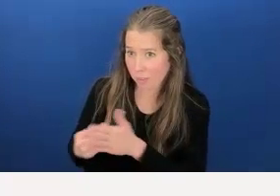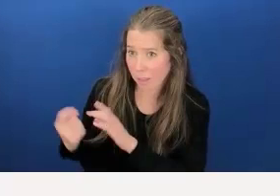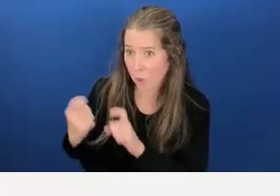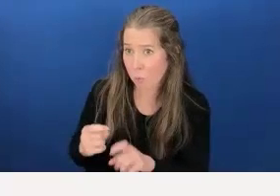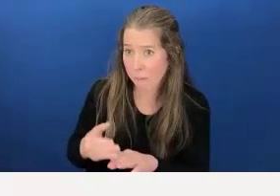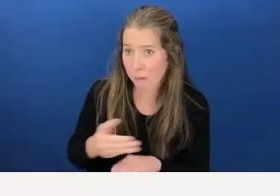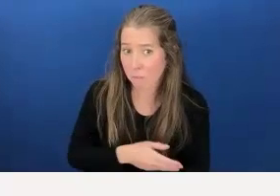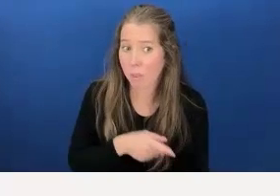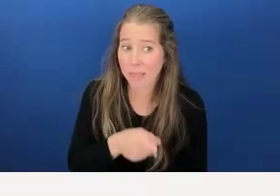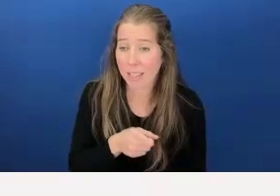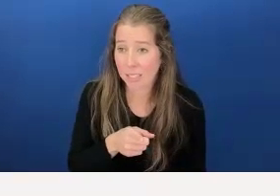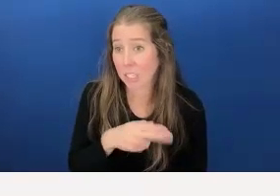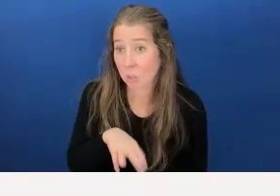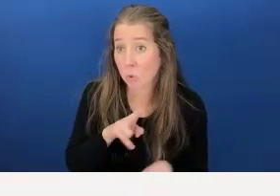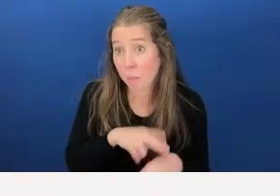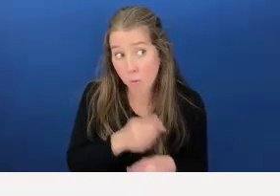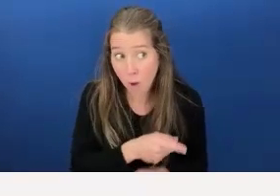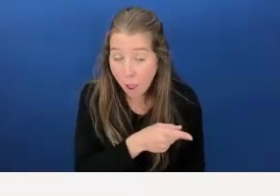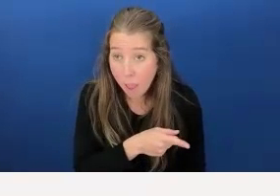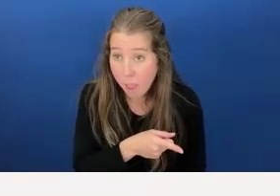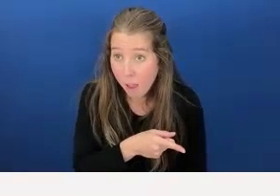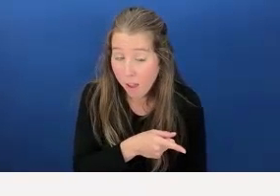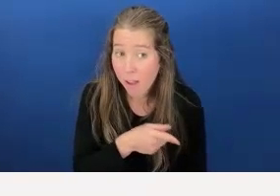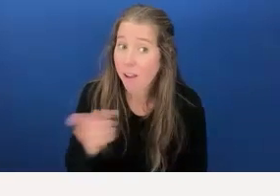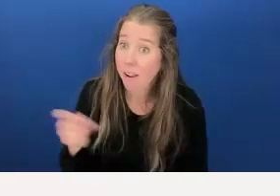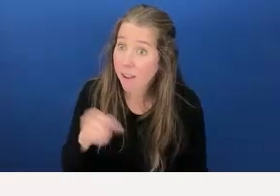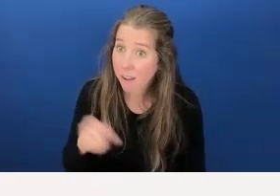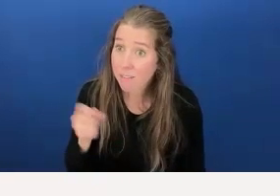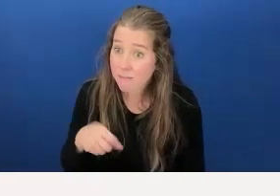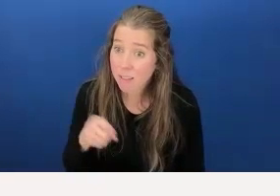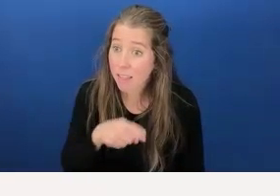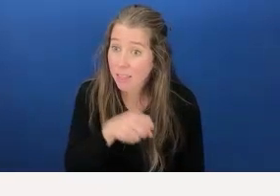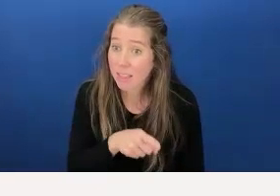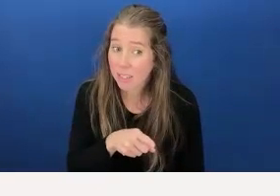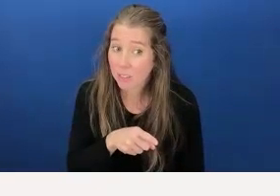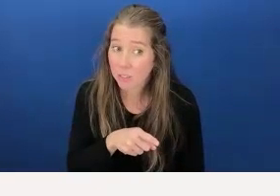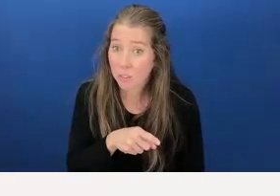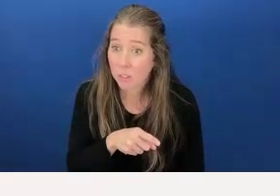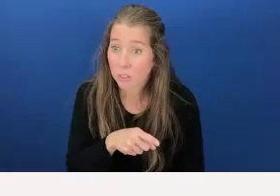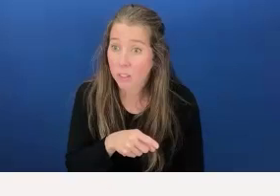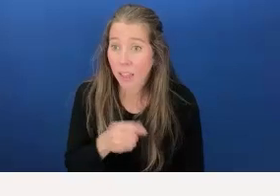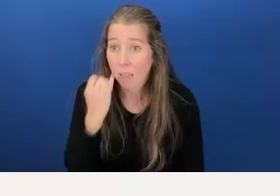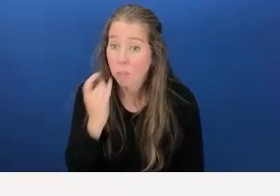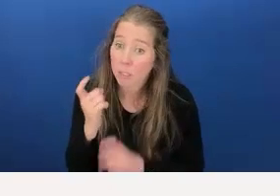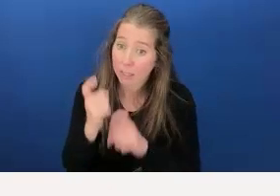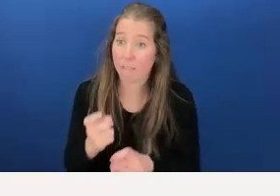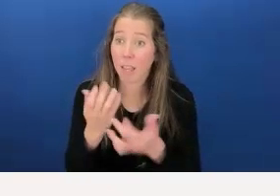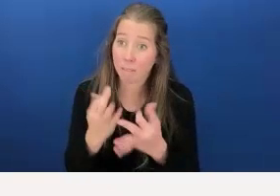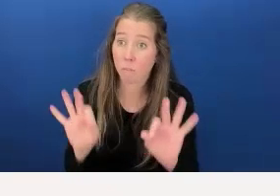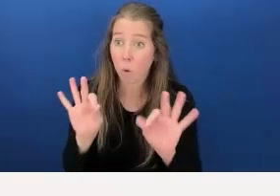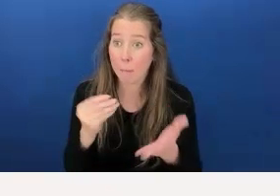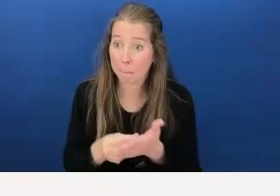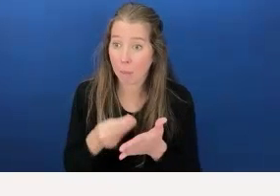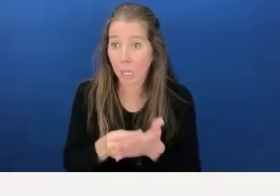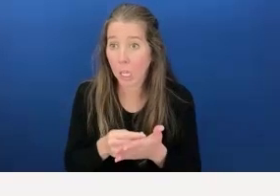is not unusual, is it? Yes. Yeah. This is not, when they're going to give you free money, you have to jump